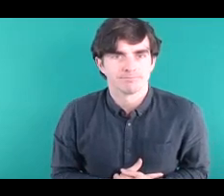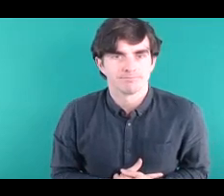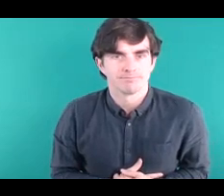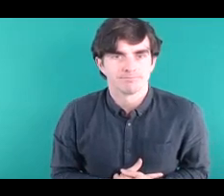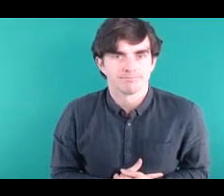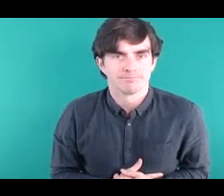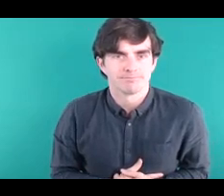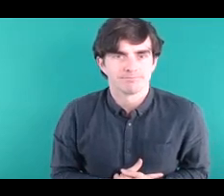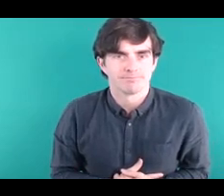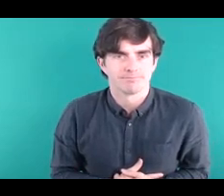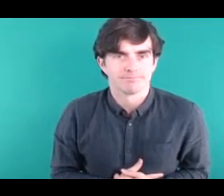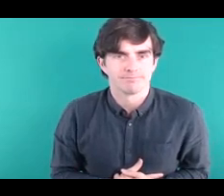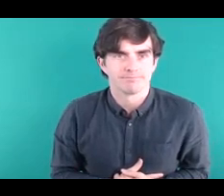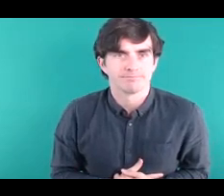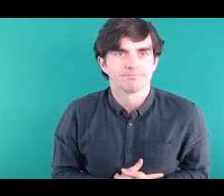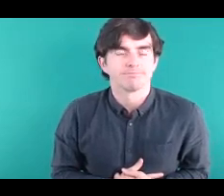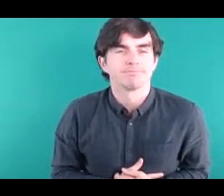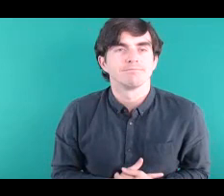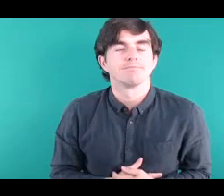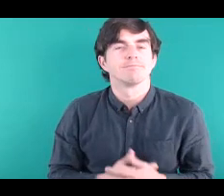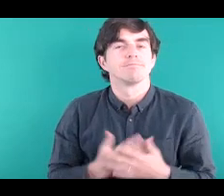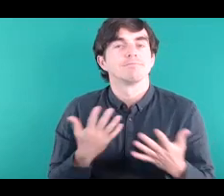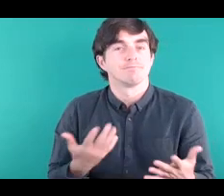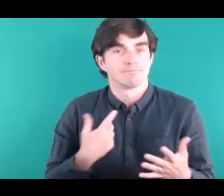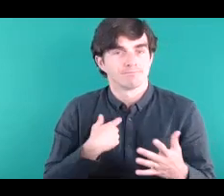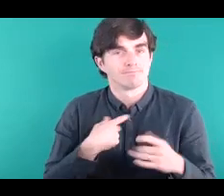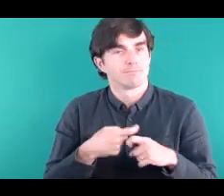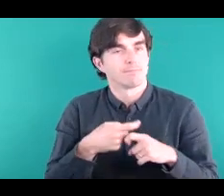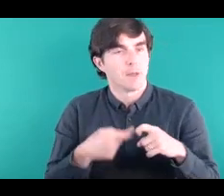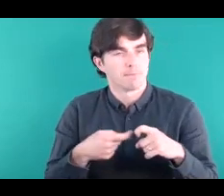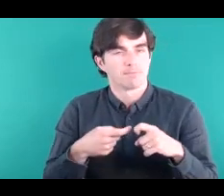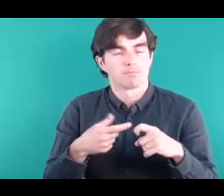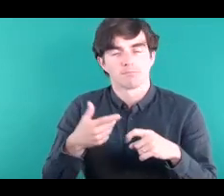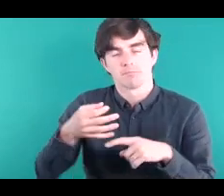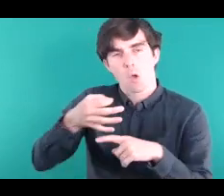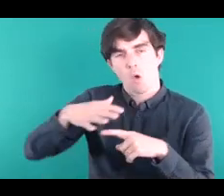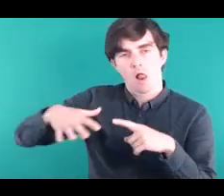But during the COVID-19, we